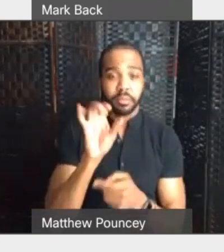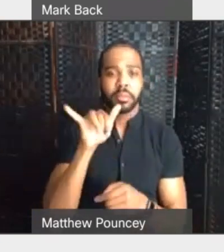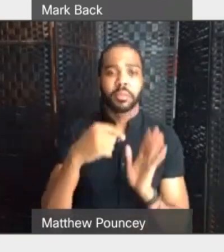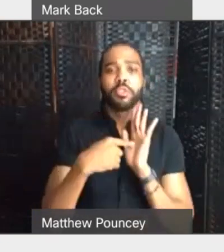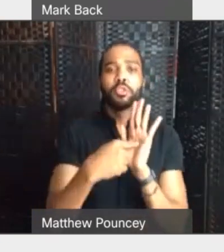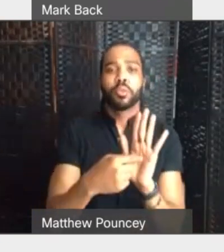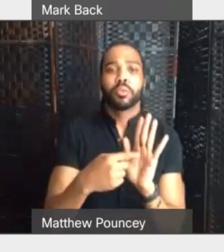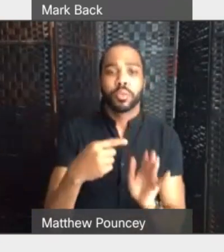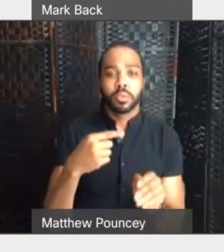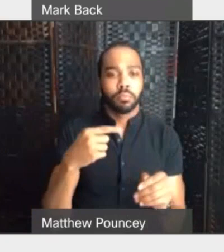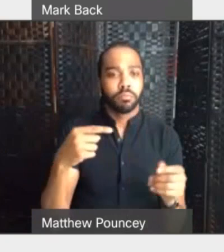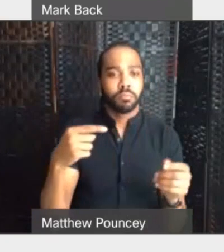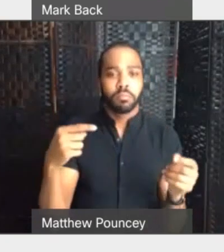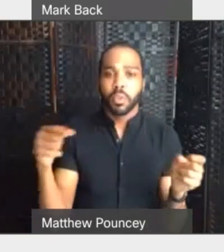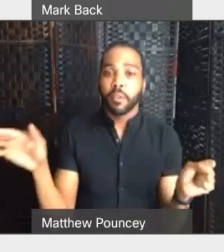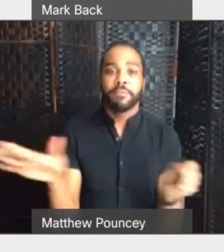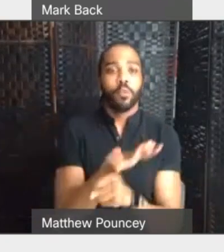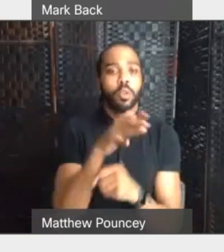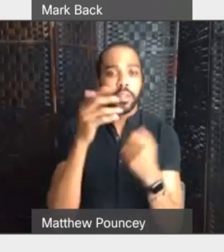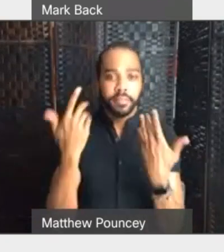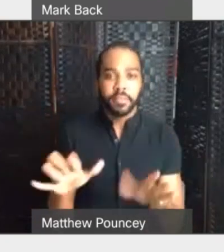reflects completely vaccinated.